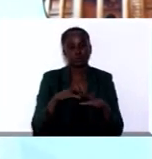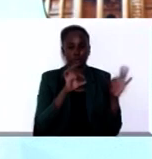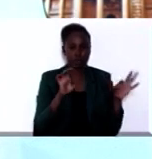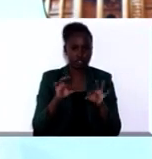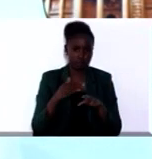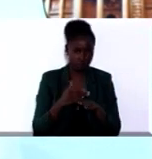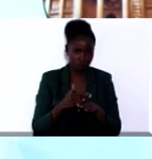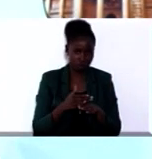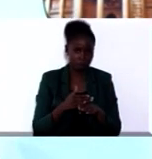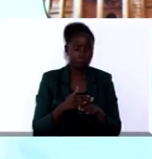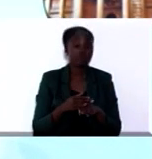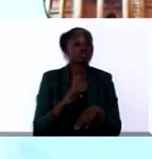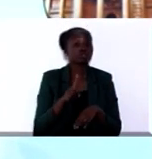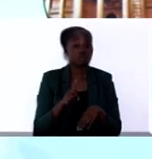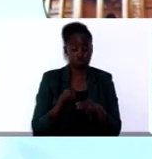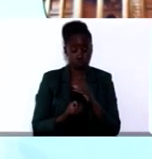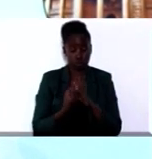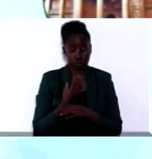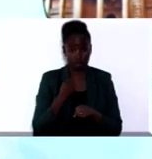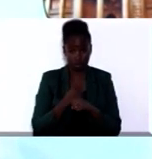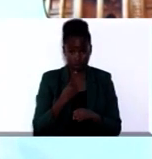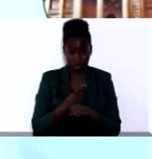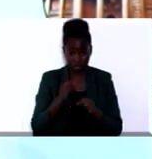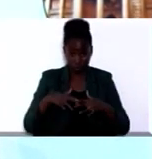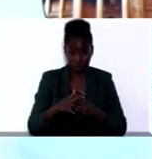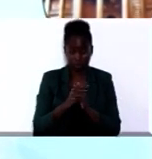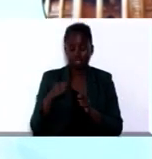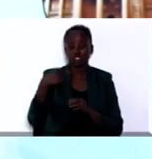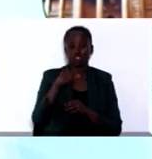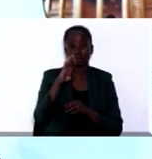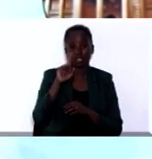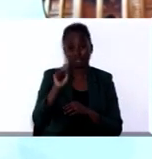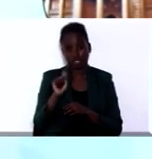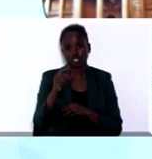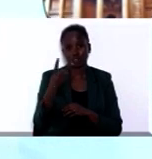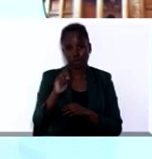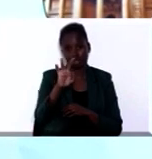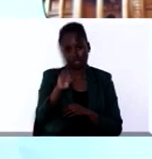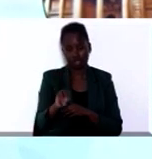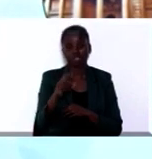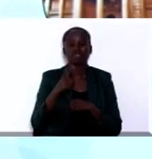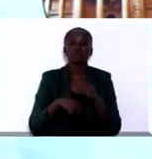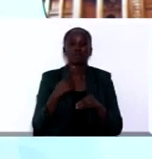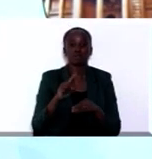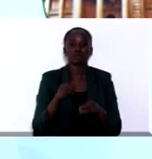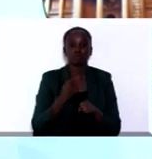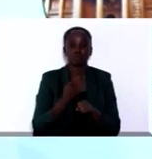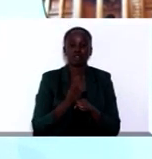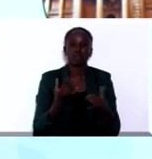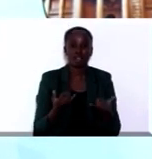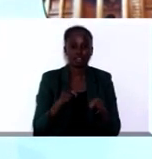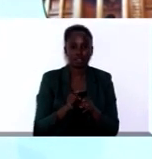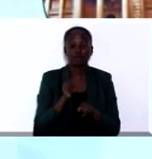So, growing Gauteng together, GGT 2030, is about locating our current and future